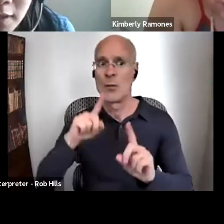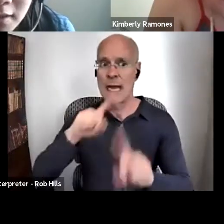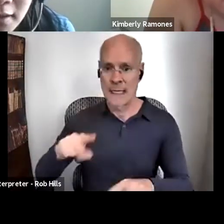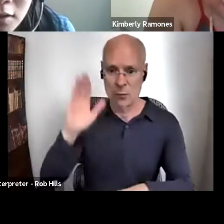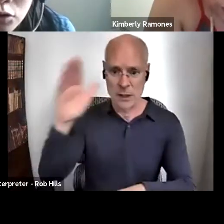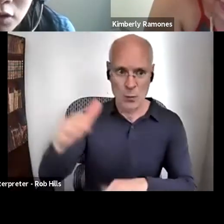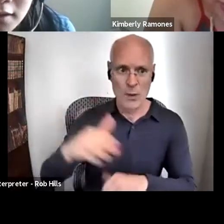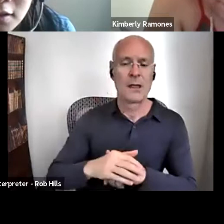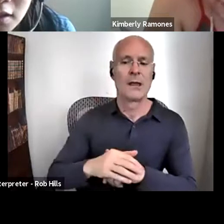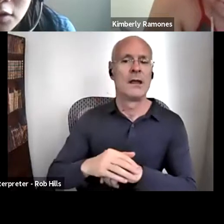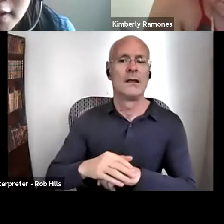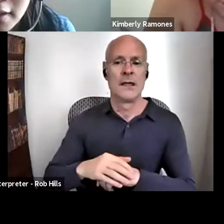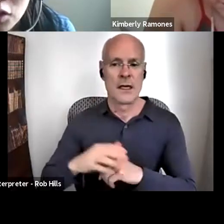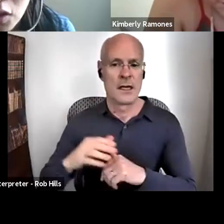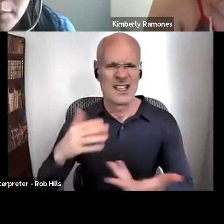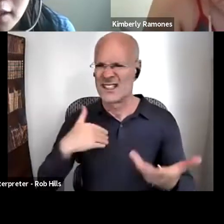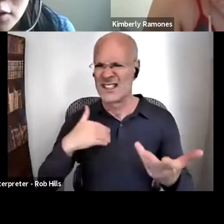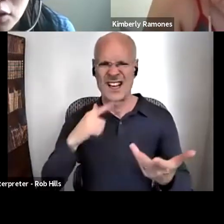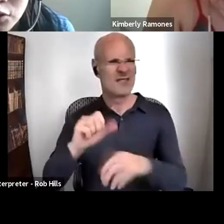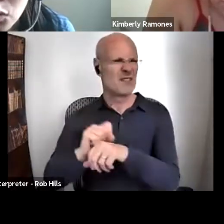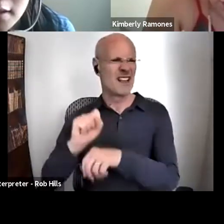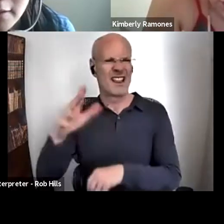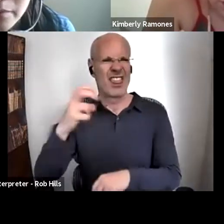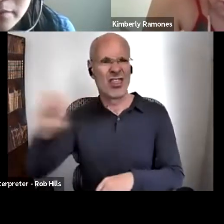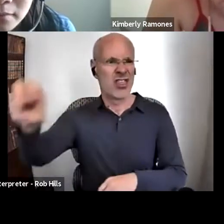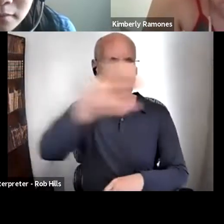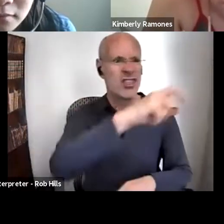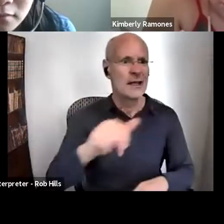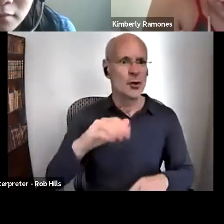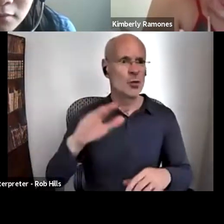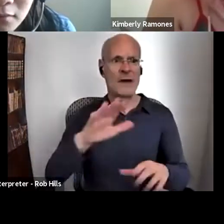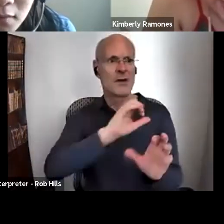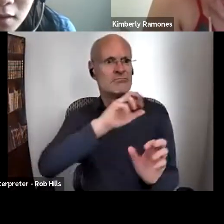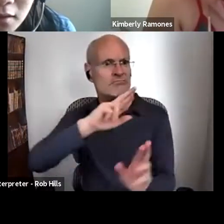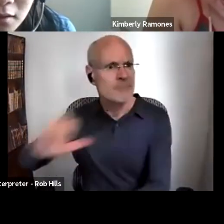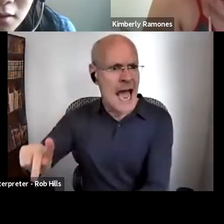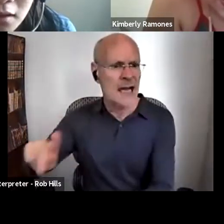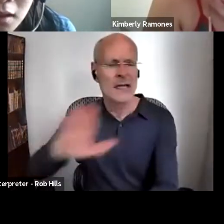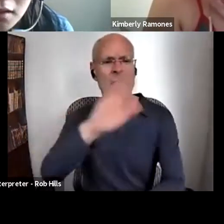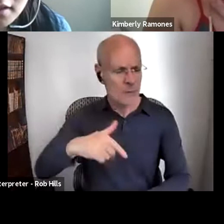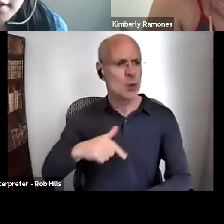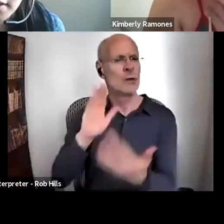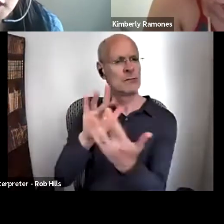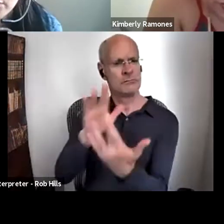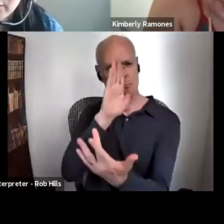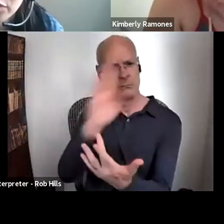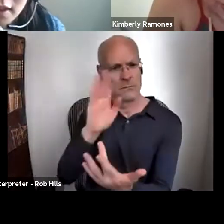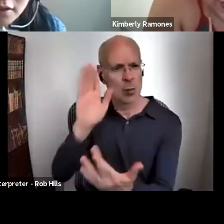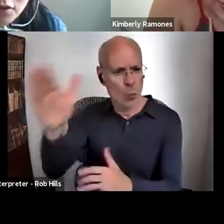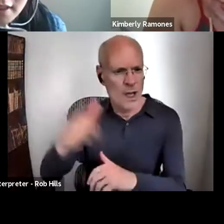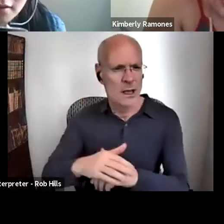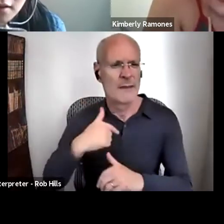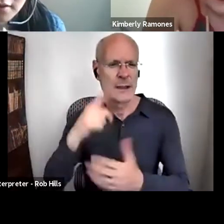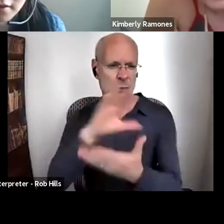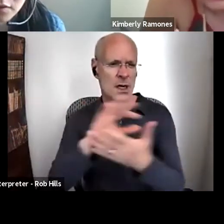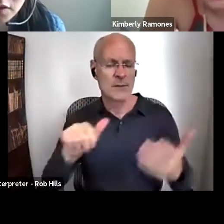where we send you to a mailbox, you never hear from someone. So someone will get in contact with you directly, and that's one option. And then